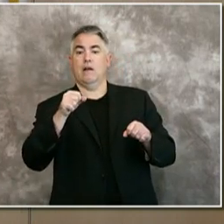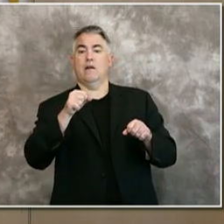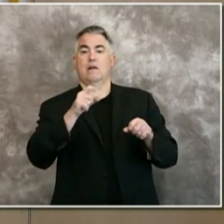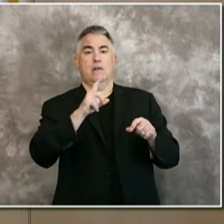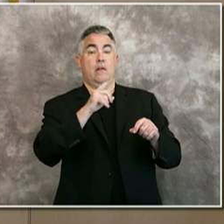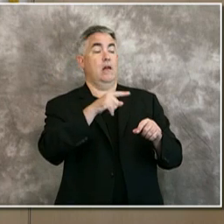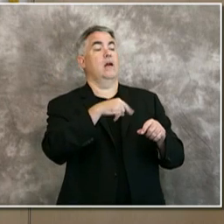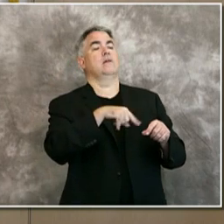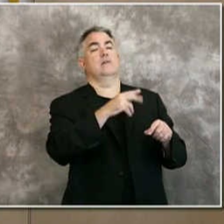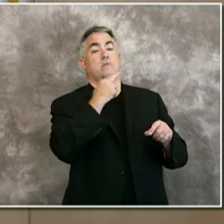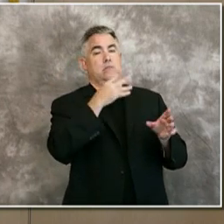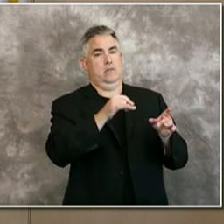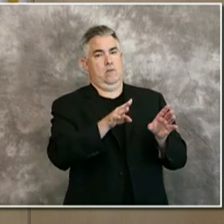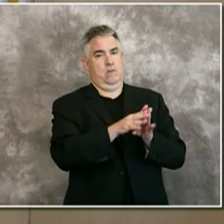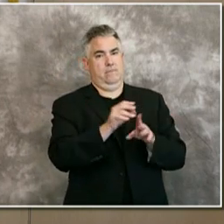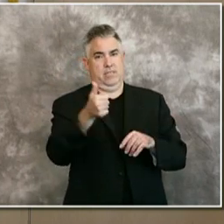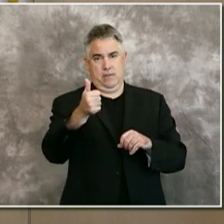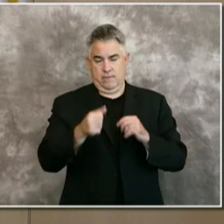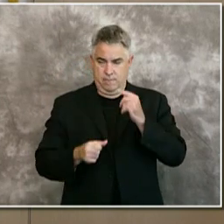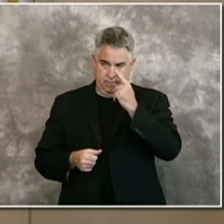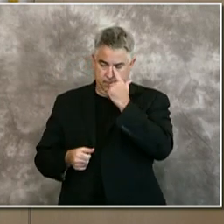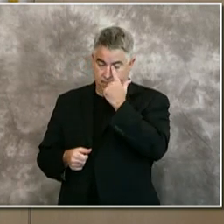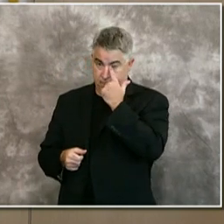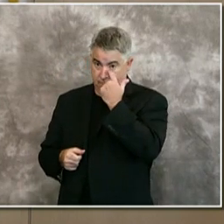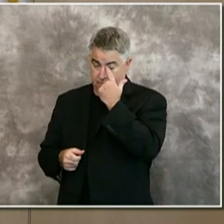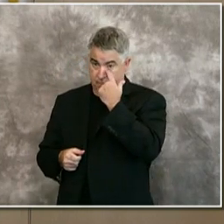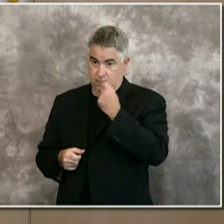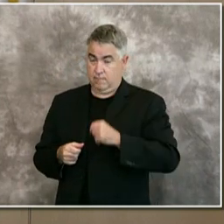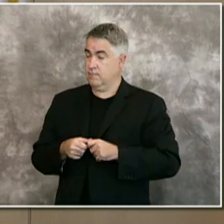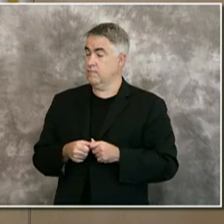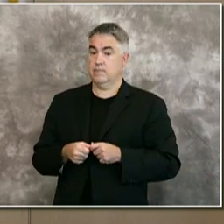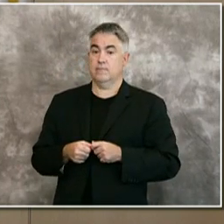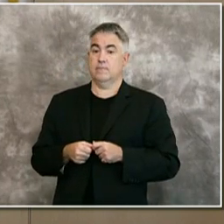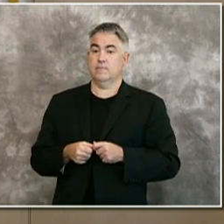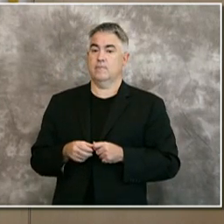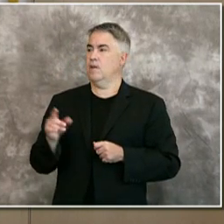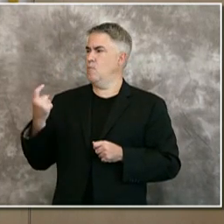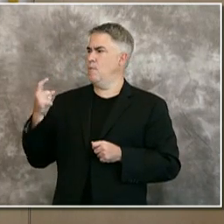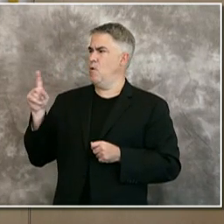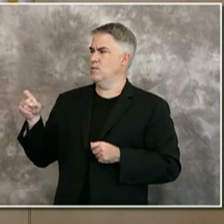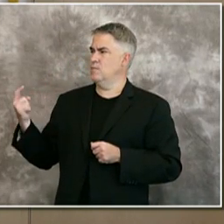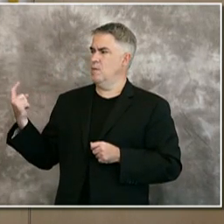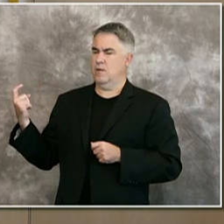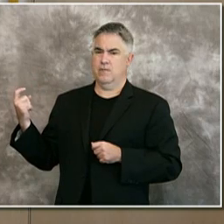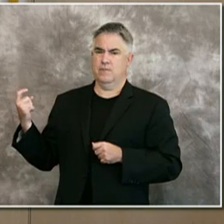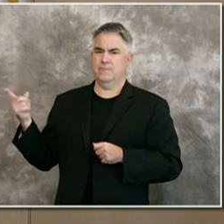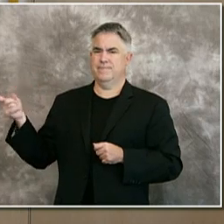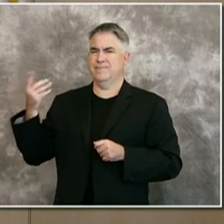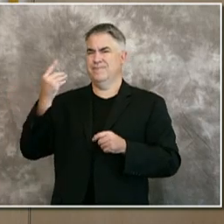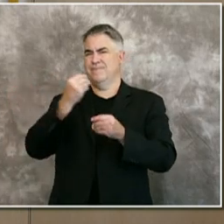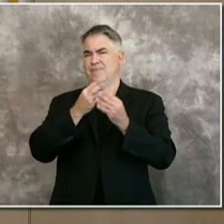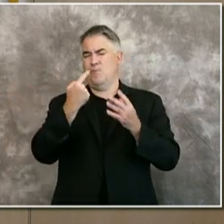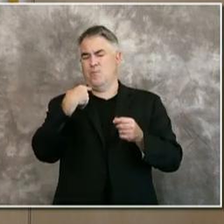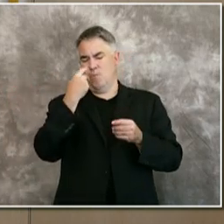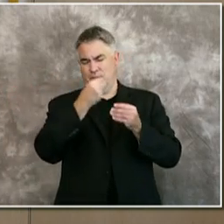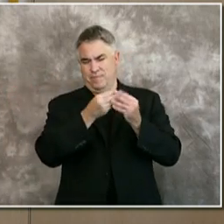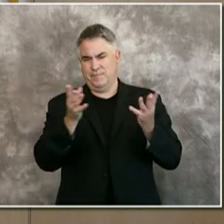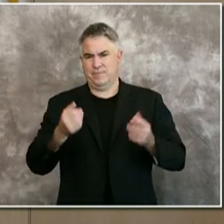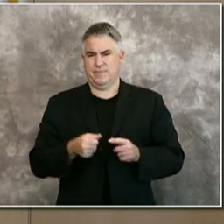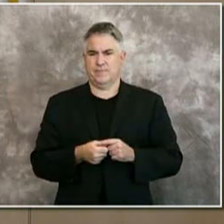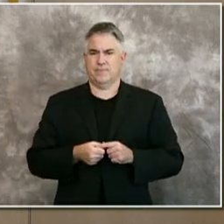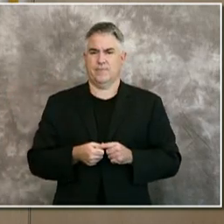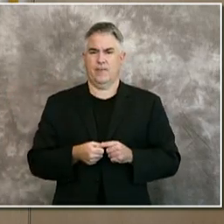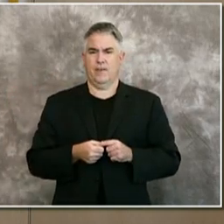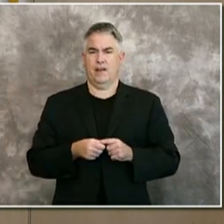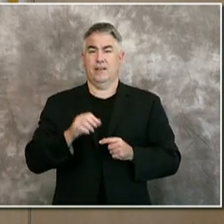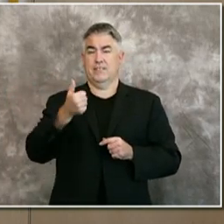p.m. Thank you. And can I just be a little more granularity on the 10 p.m.? As